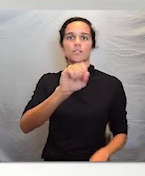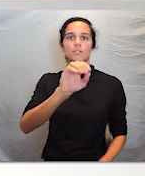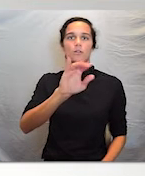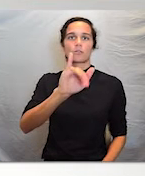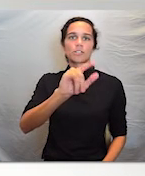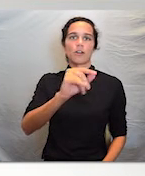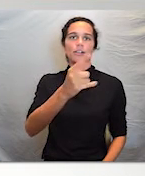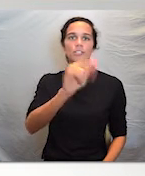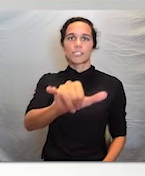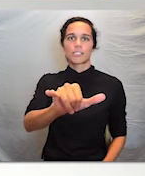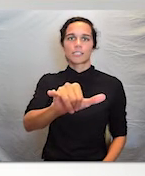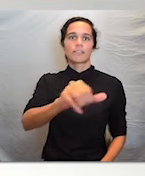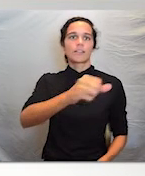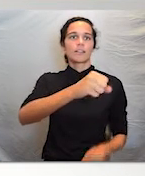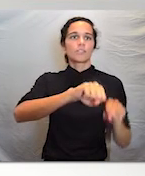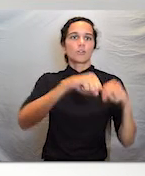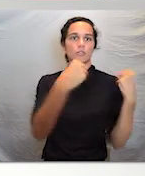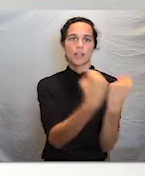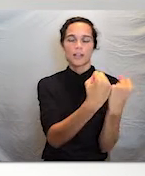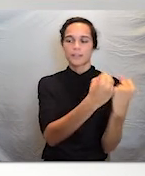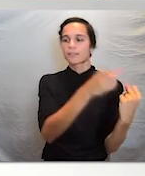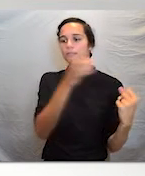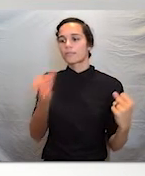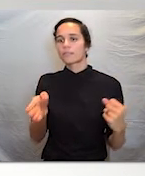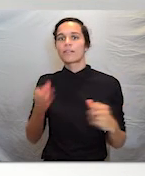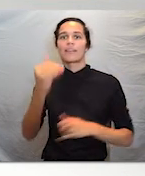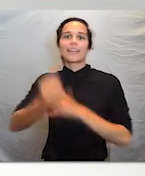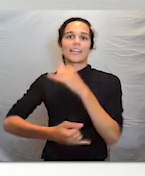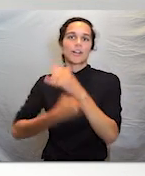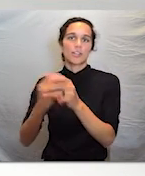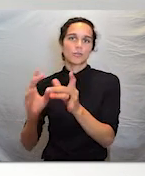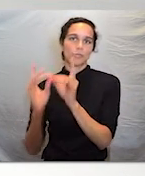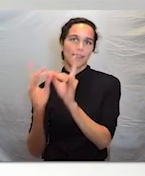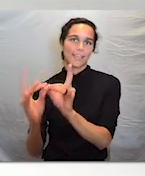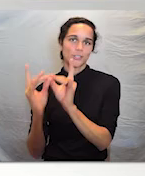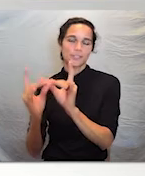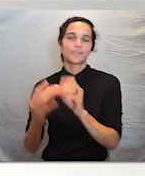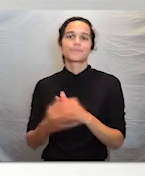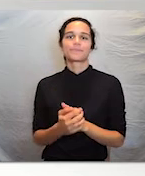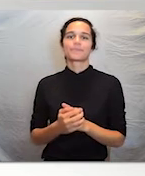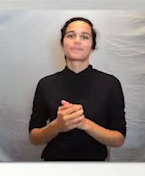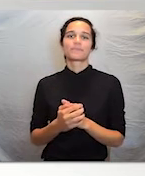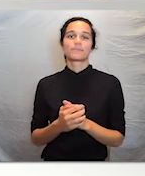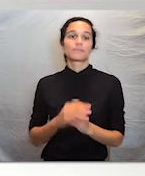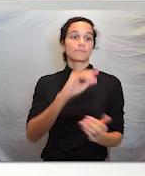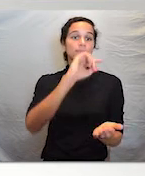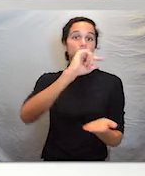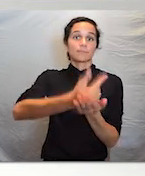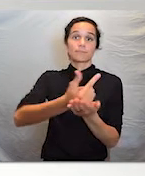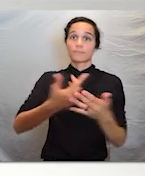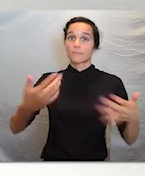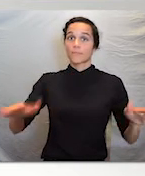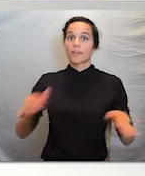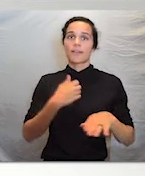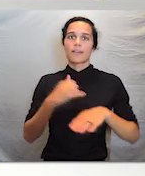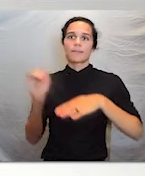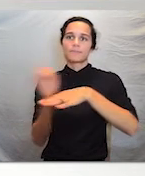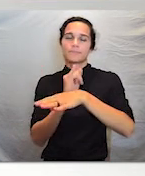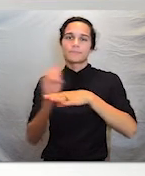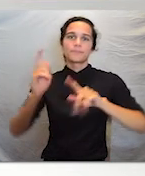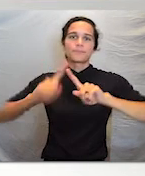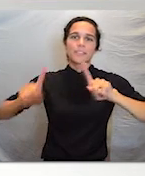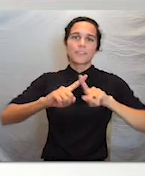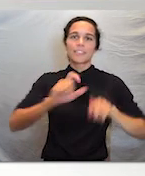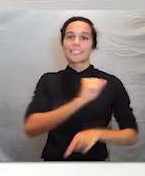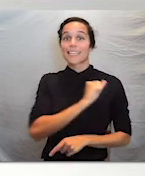international relations. And after I graduated, I interned for several state senators